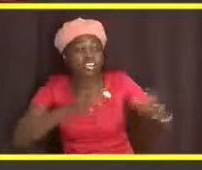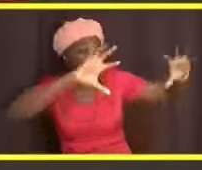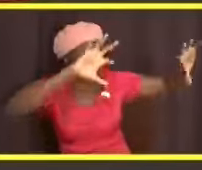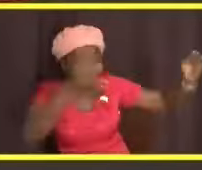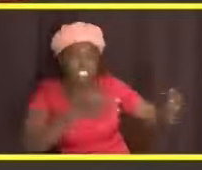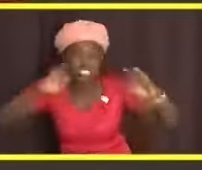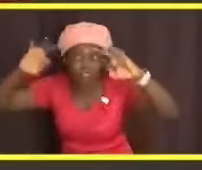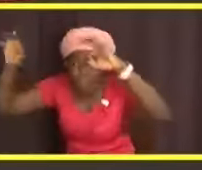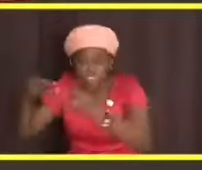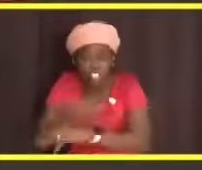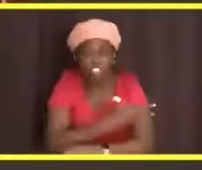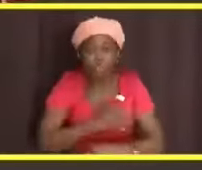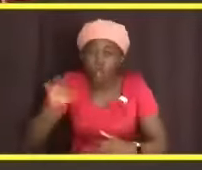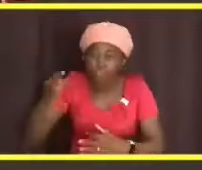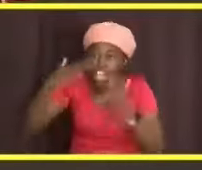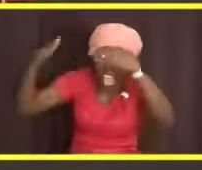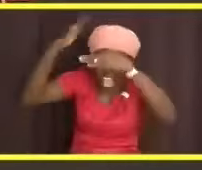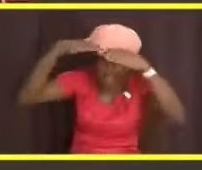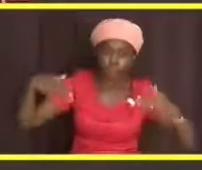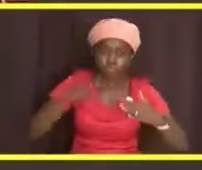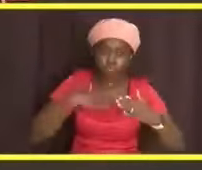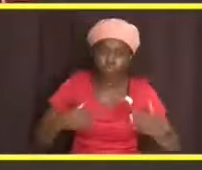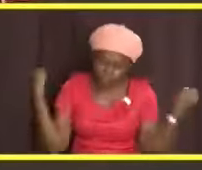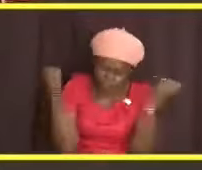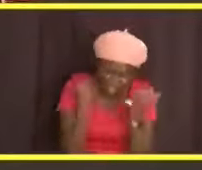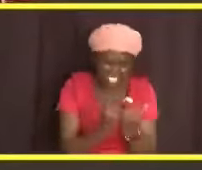heaven to fight your battles for you.